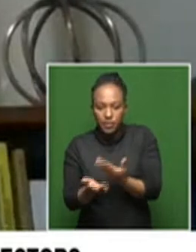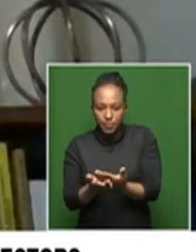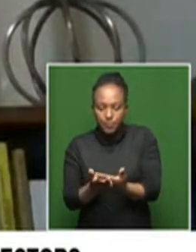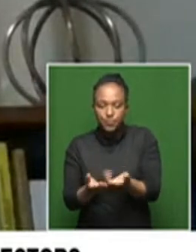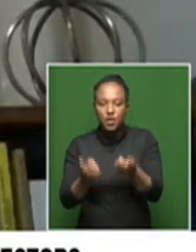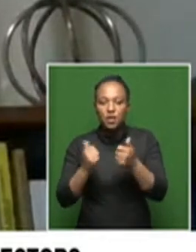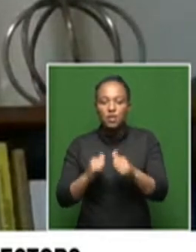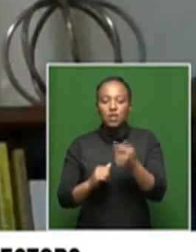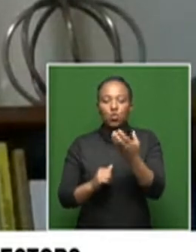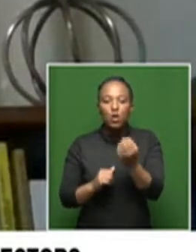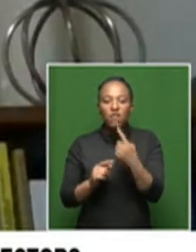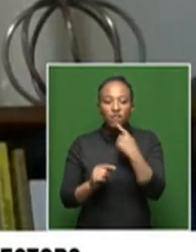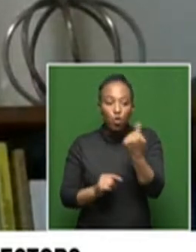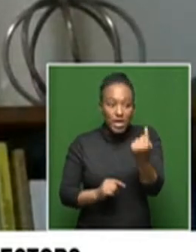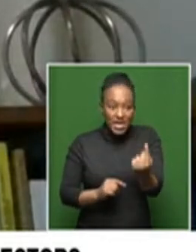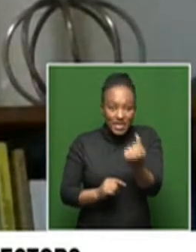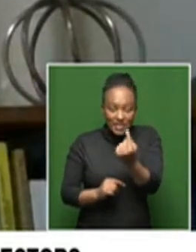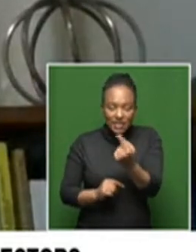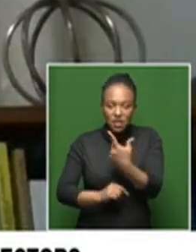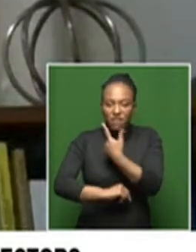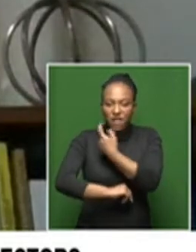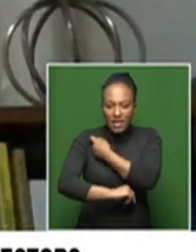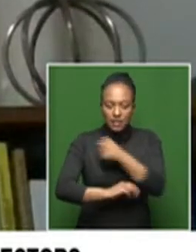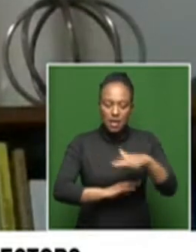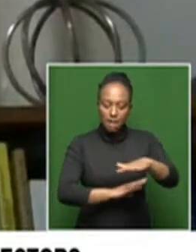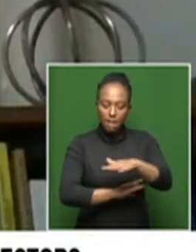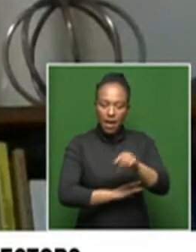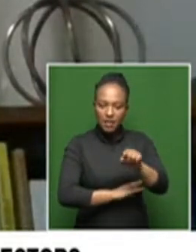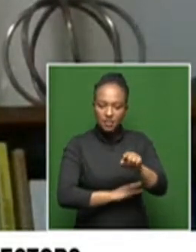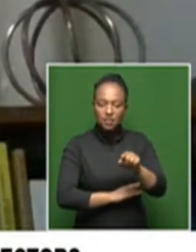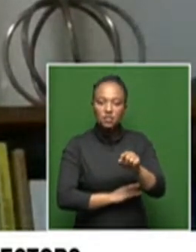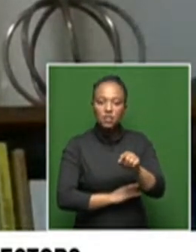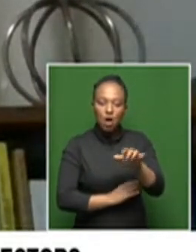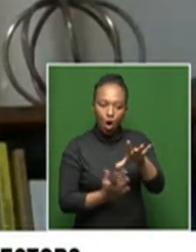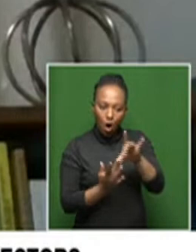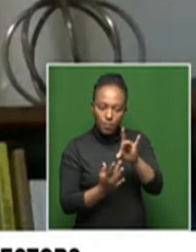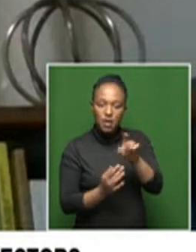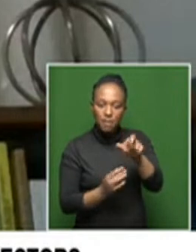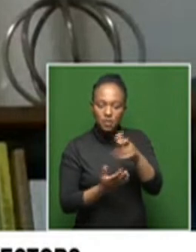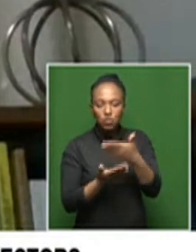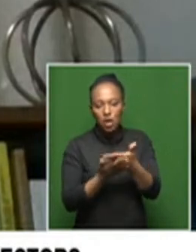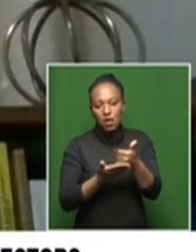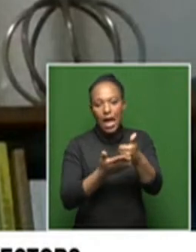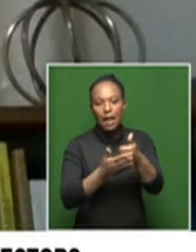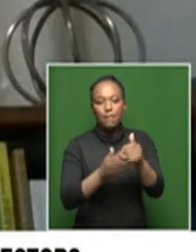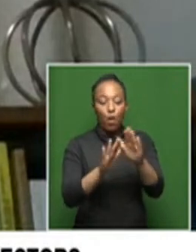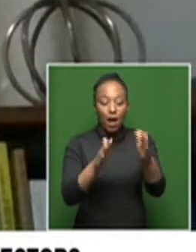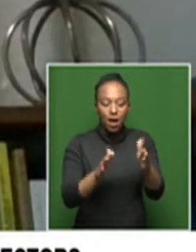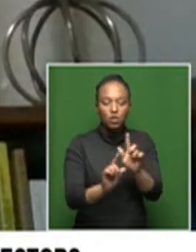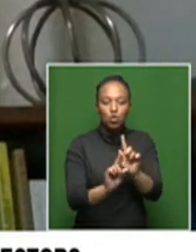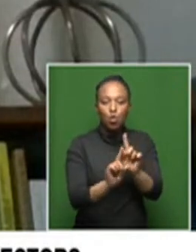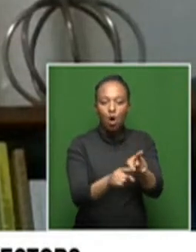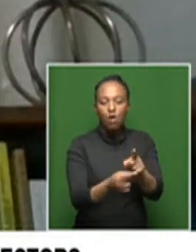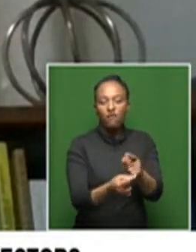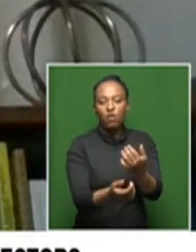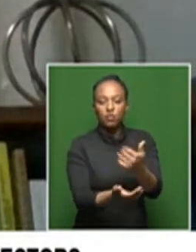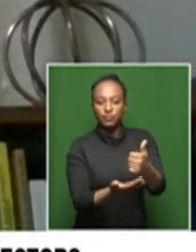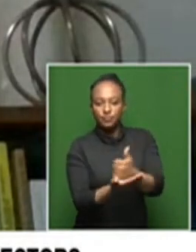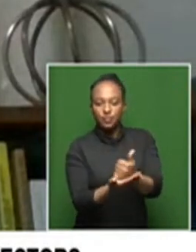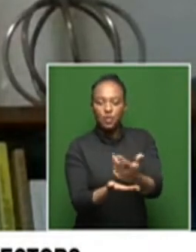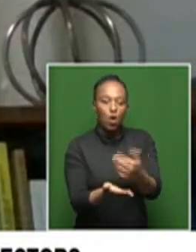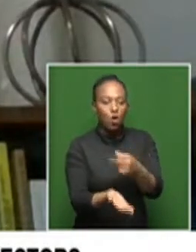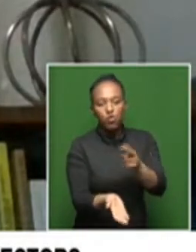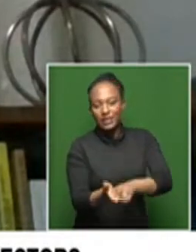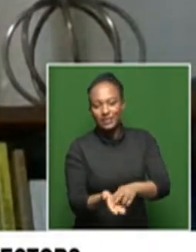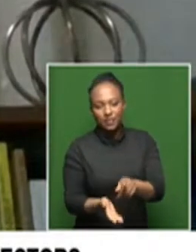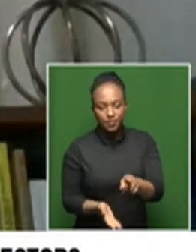also have at each vaccination site the option where people can also be assisted to register. And these are some of the additional